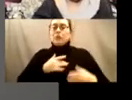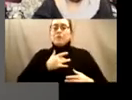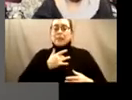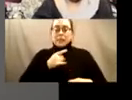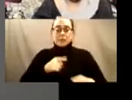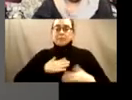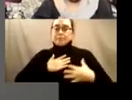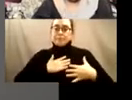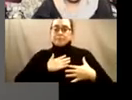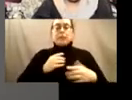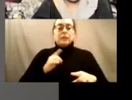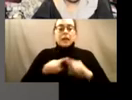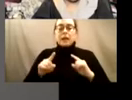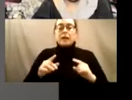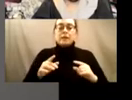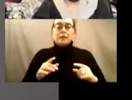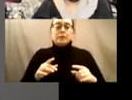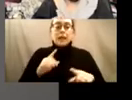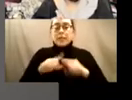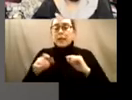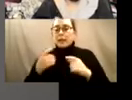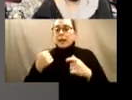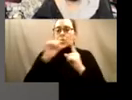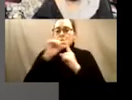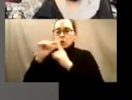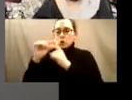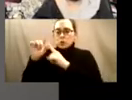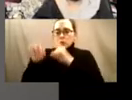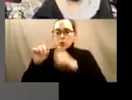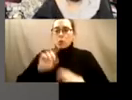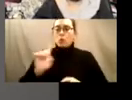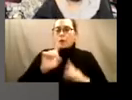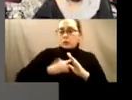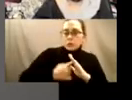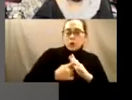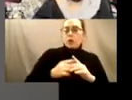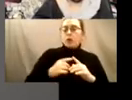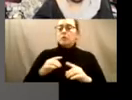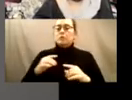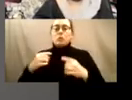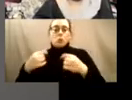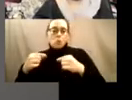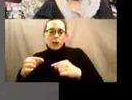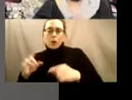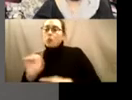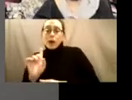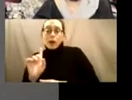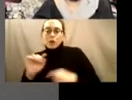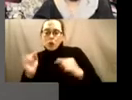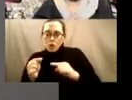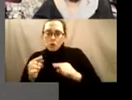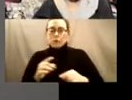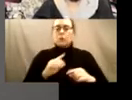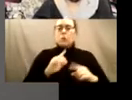has some embroidered questions. Where did it start? When does it hurt? Where does it hurt? Where did it